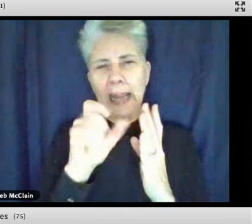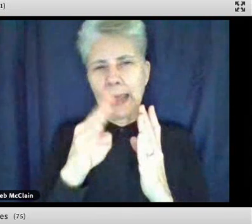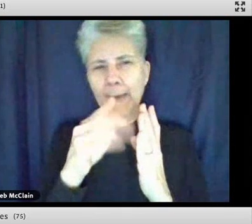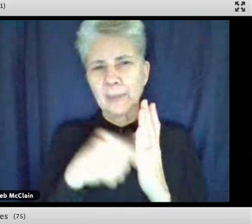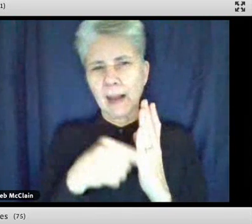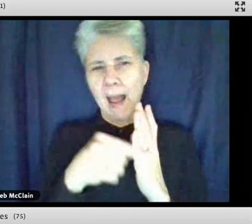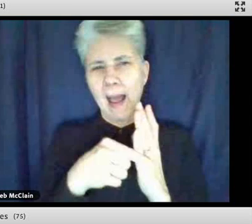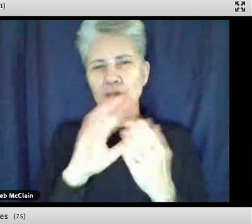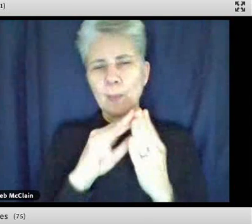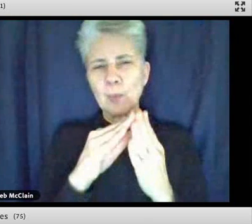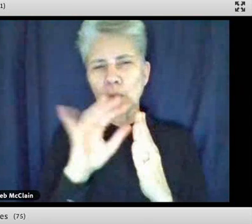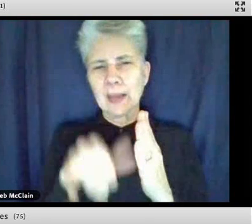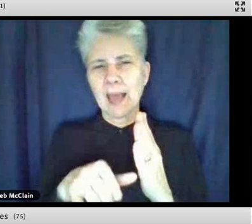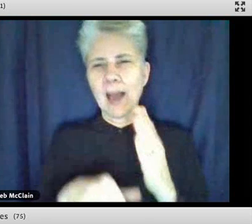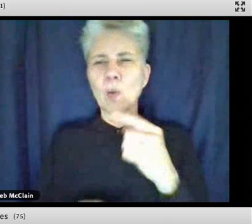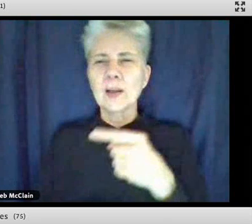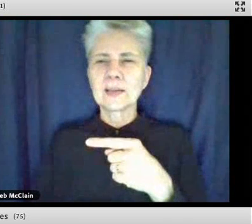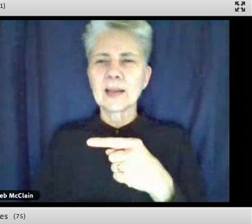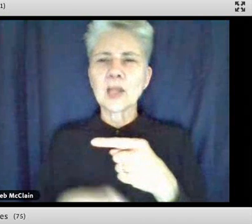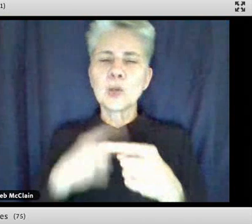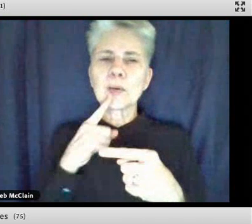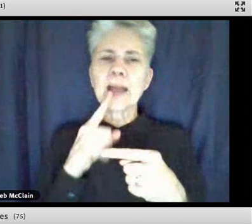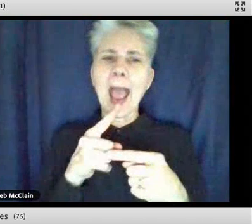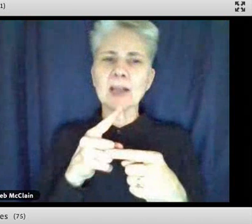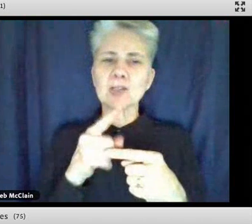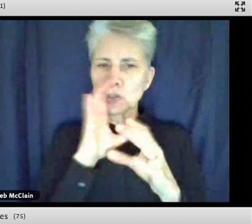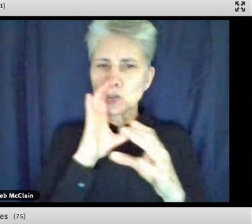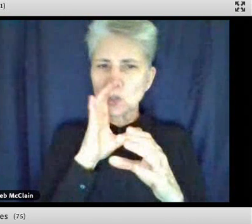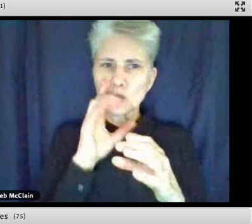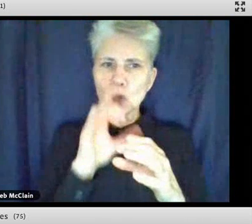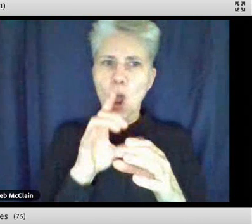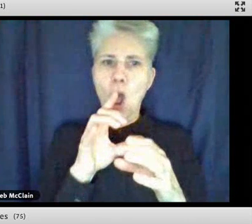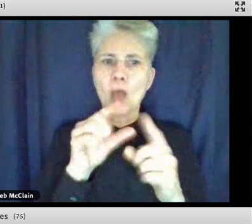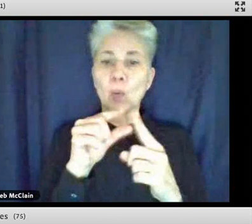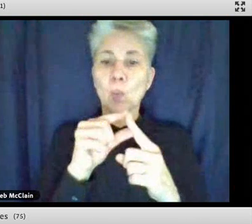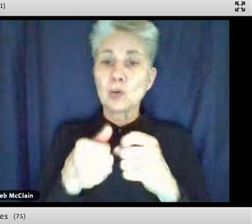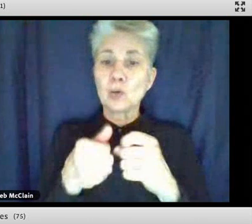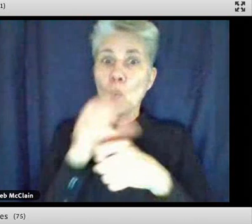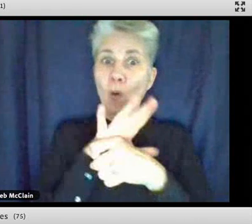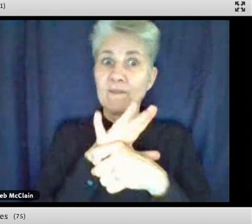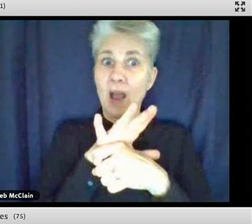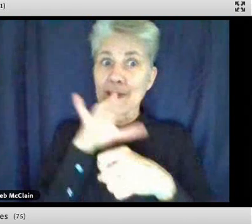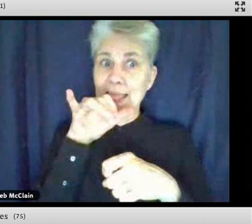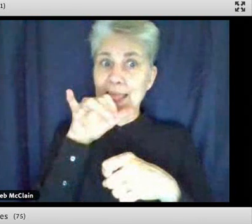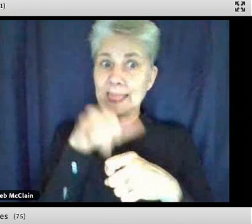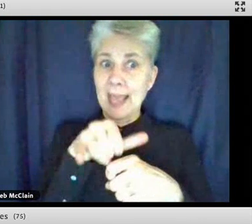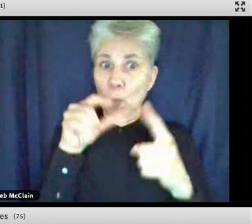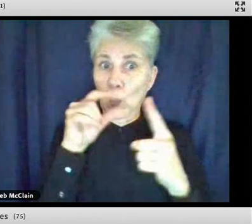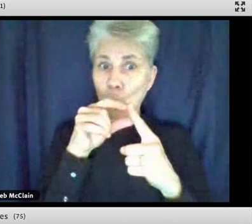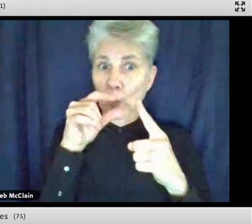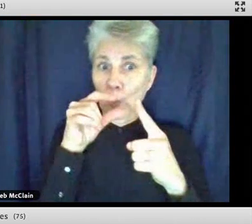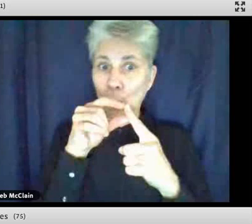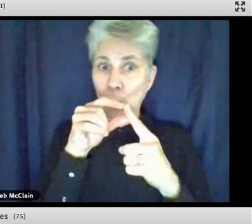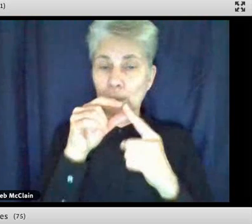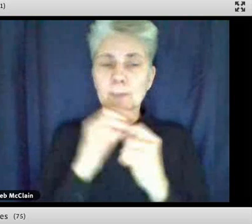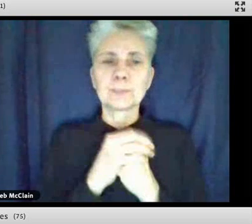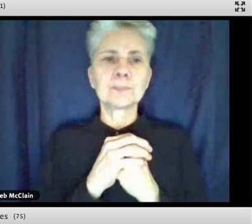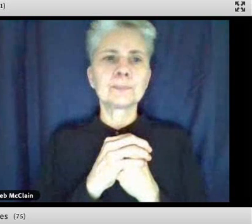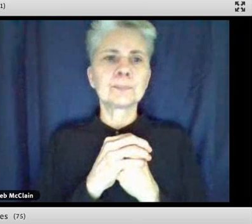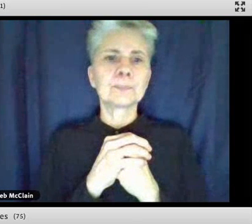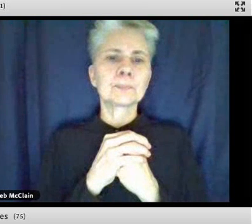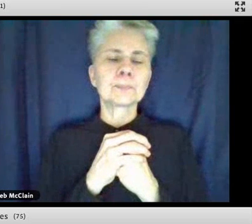actually search on the word coronavirus and click on search. And it's going to let you limit by